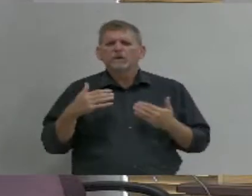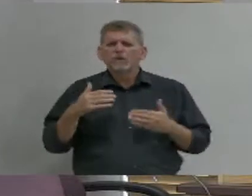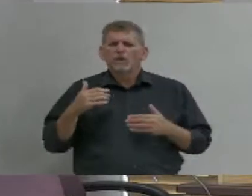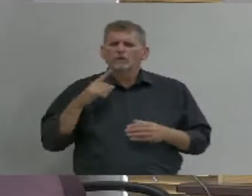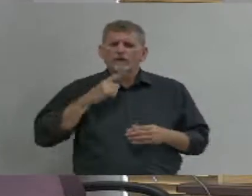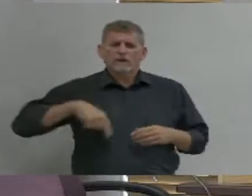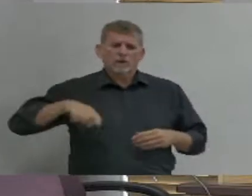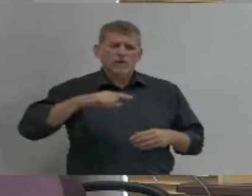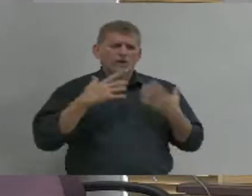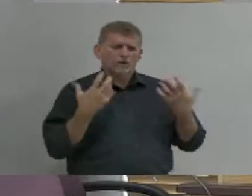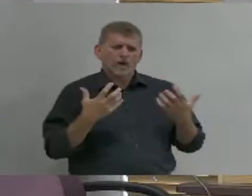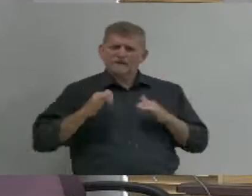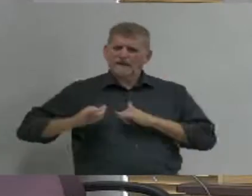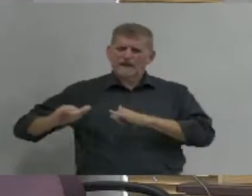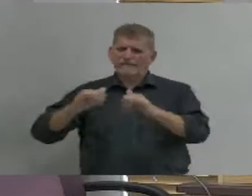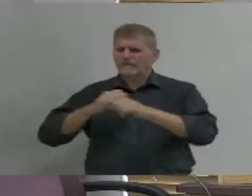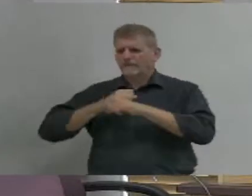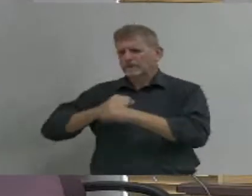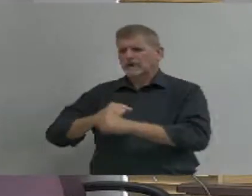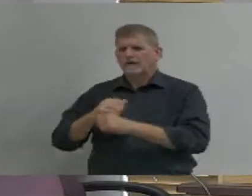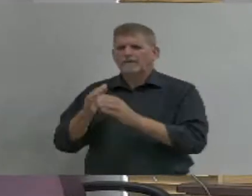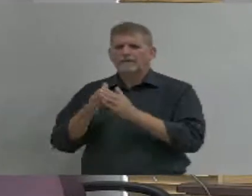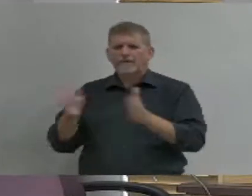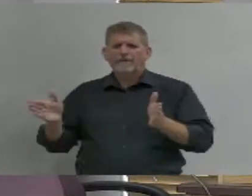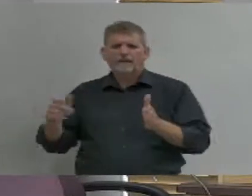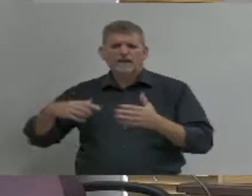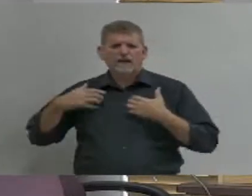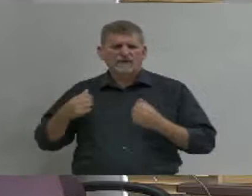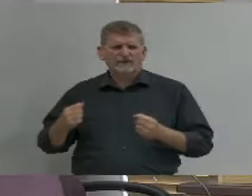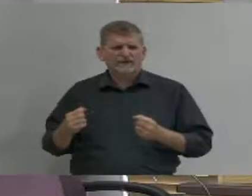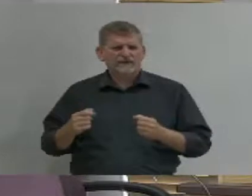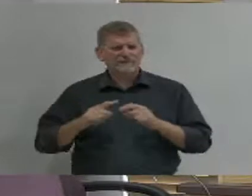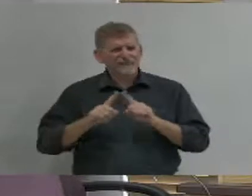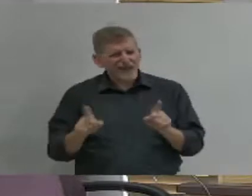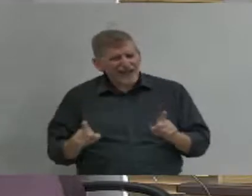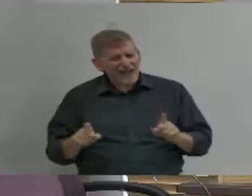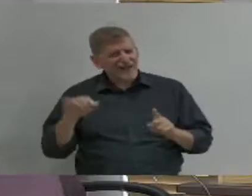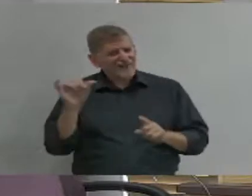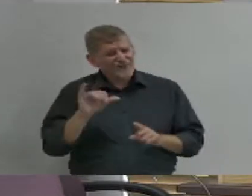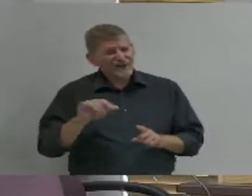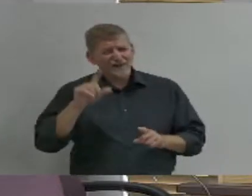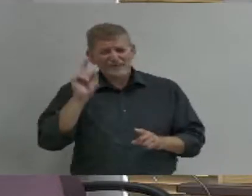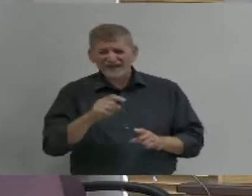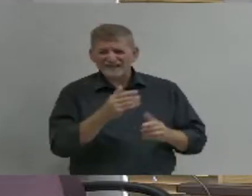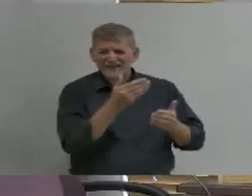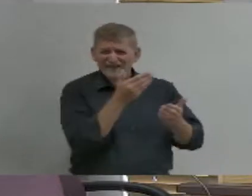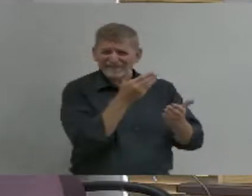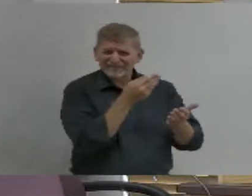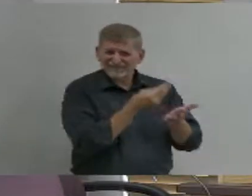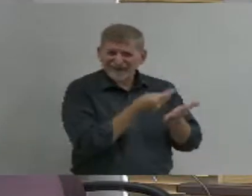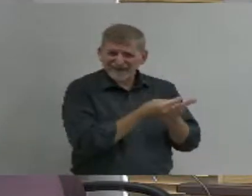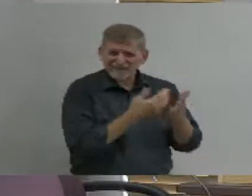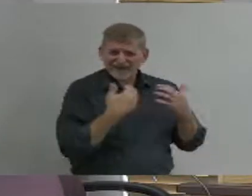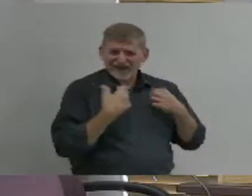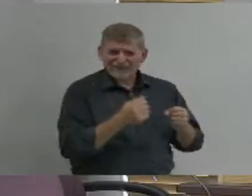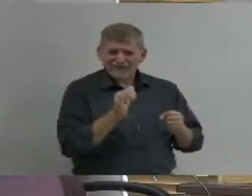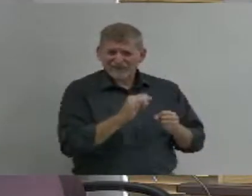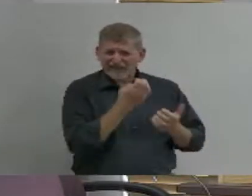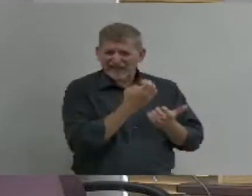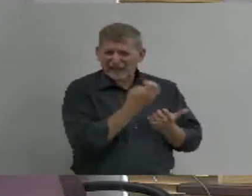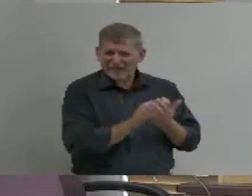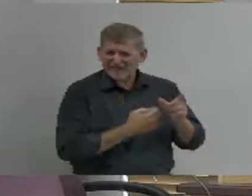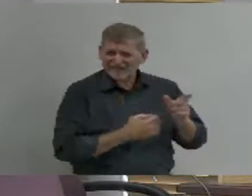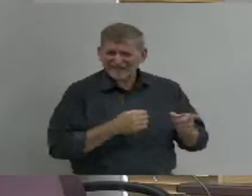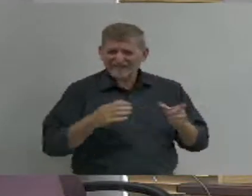health and the public's financial health as well. You don't have one without having the other. So that is just, that's